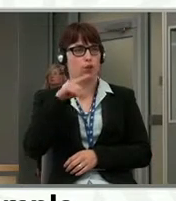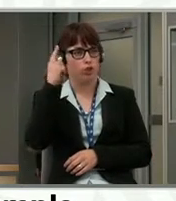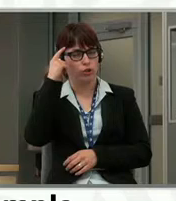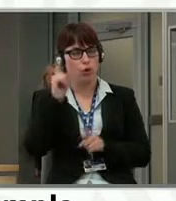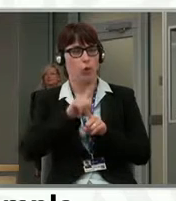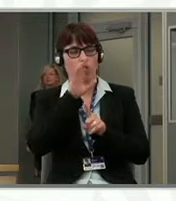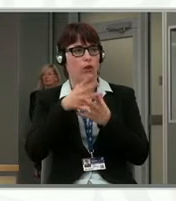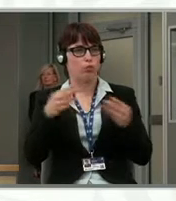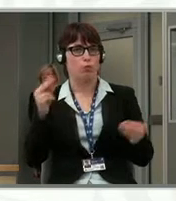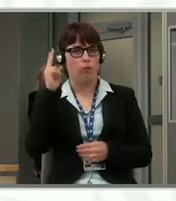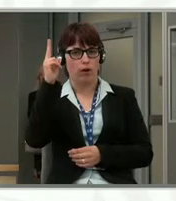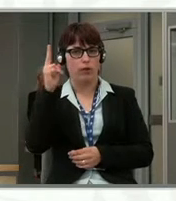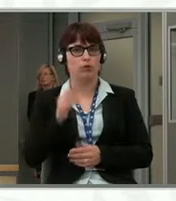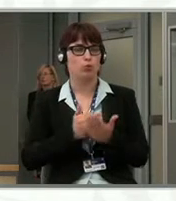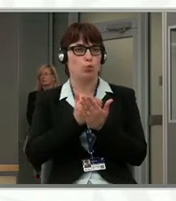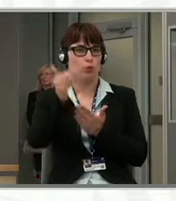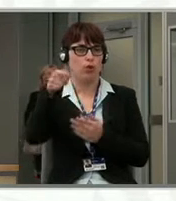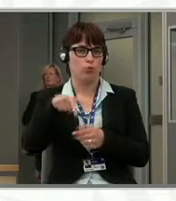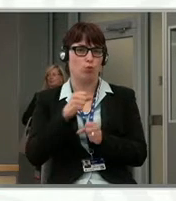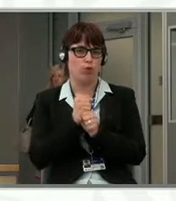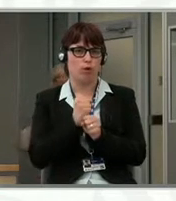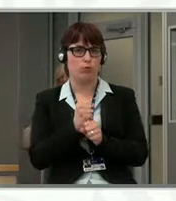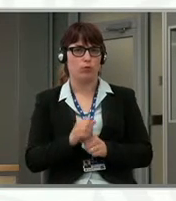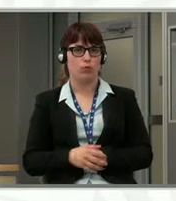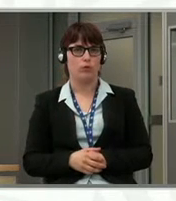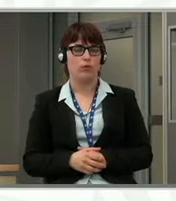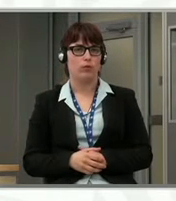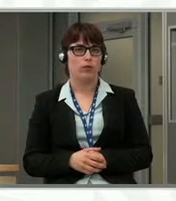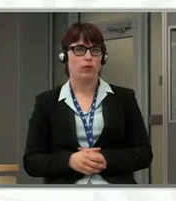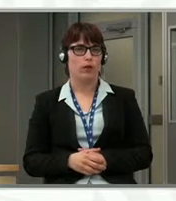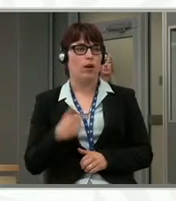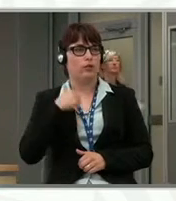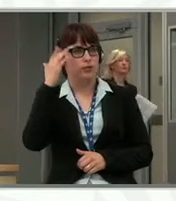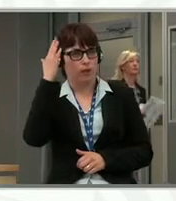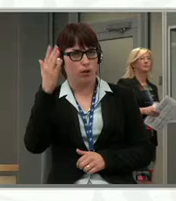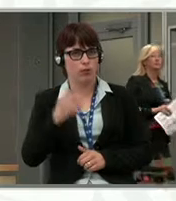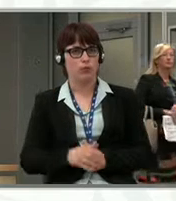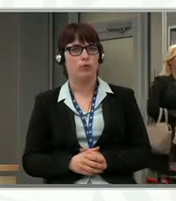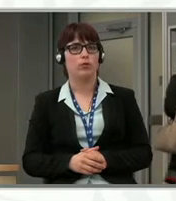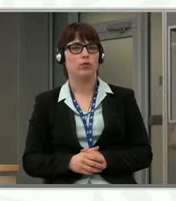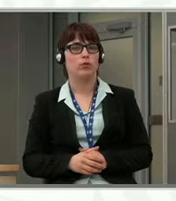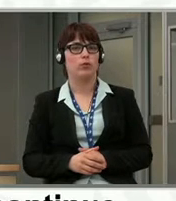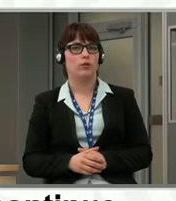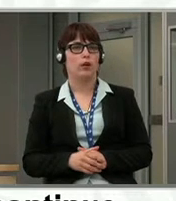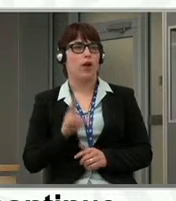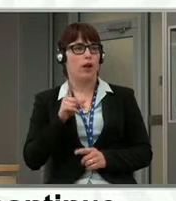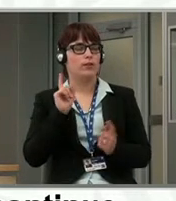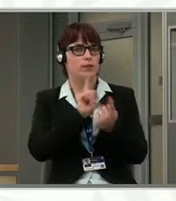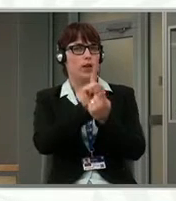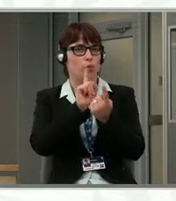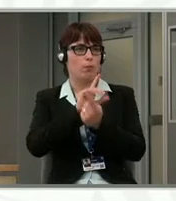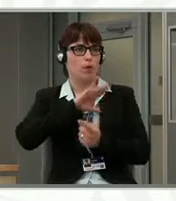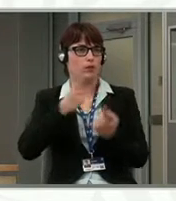very important that we all have the knowledge and determination to continue this work. I truly